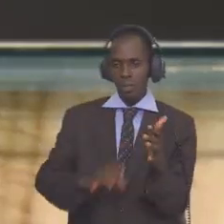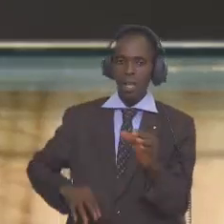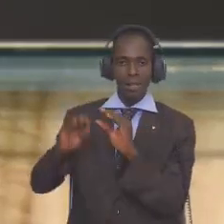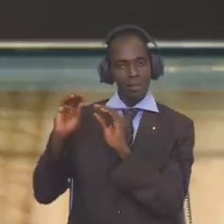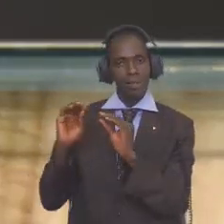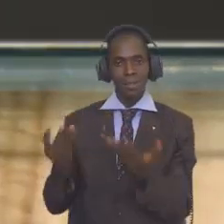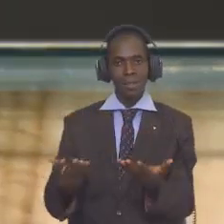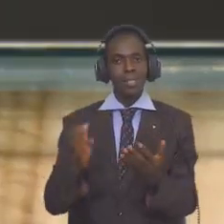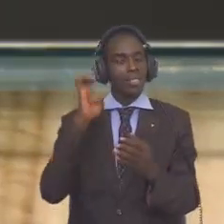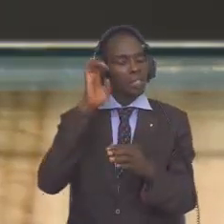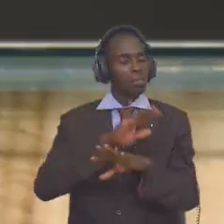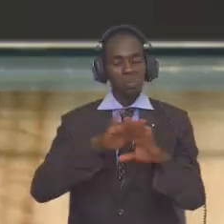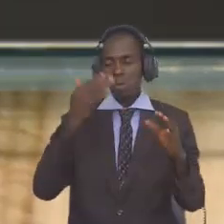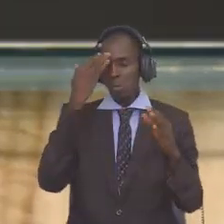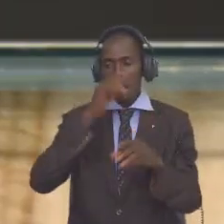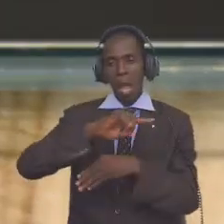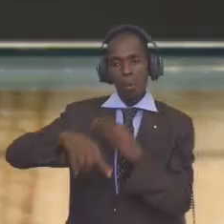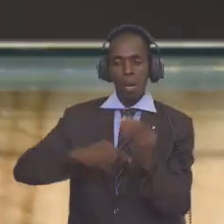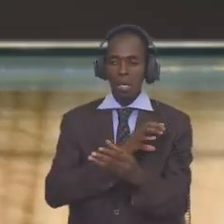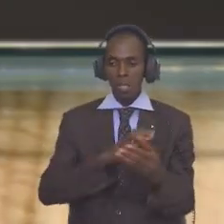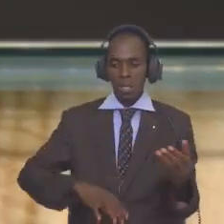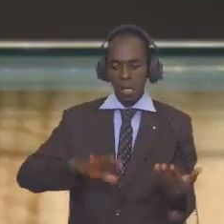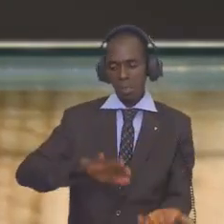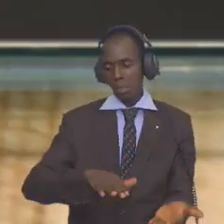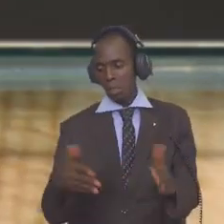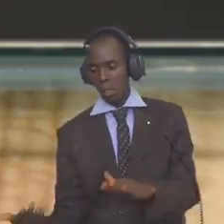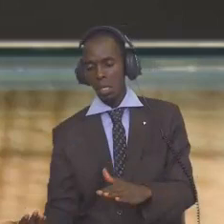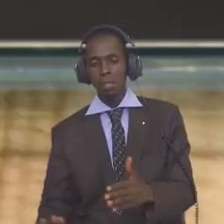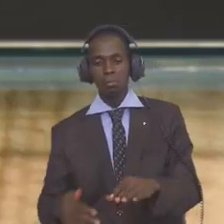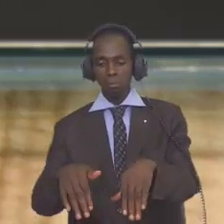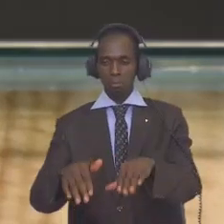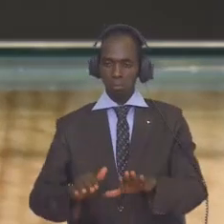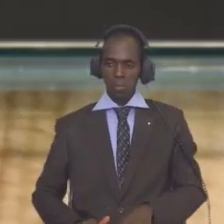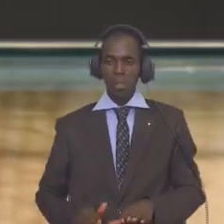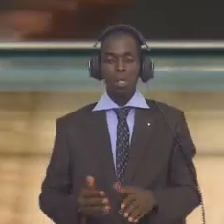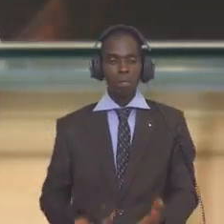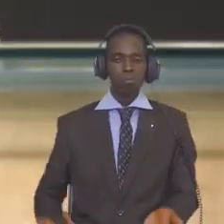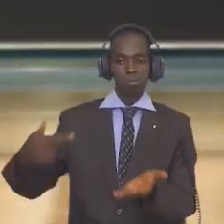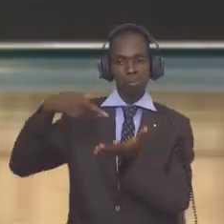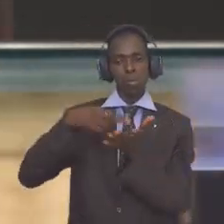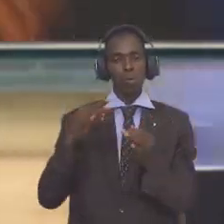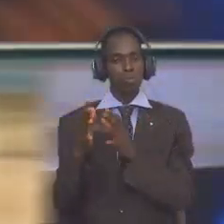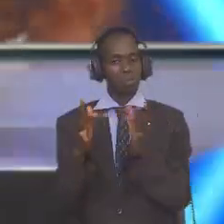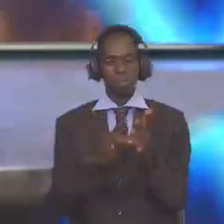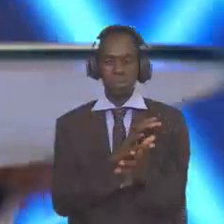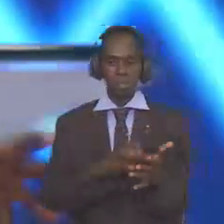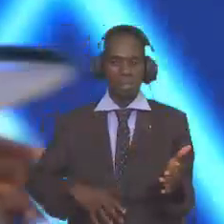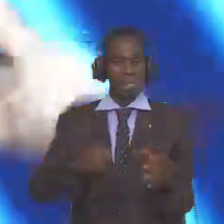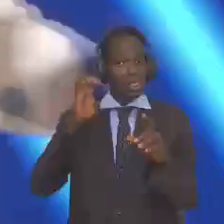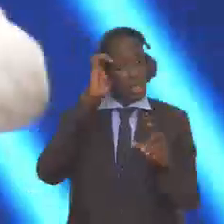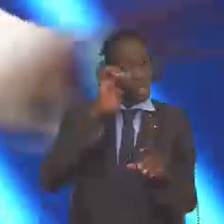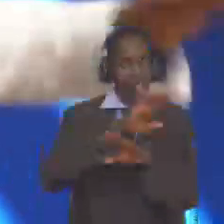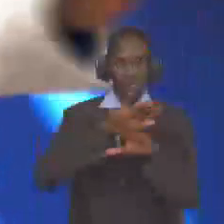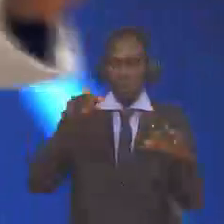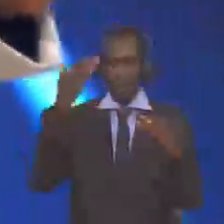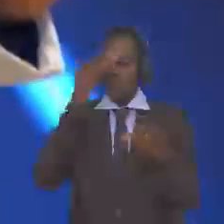about the death and burial of Jesus Christ that brings us salvation. He didn't know about the grace of God